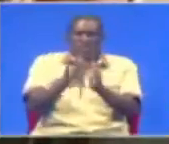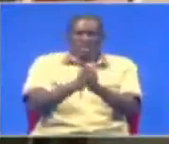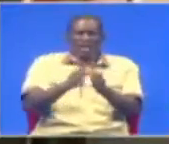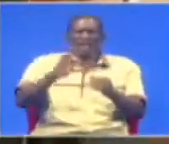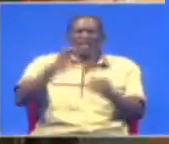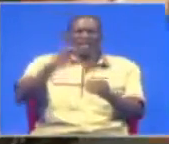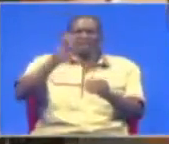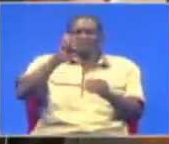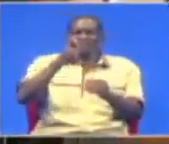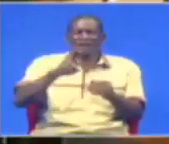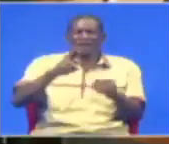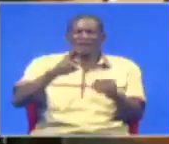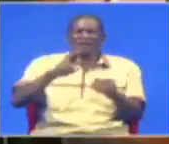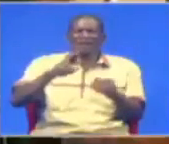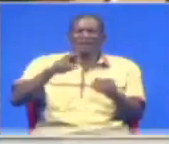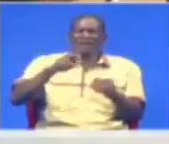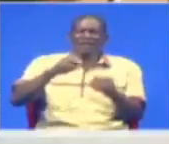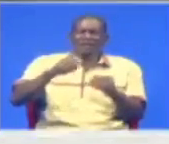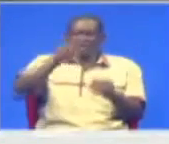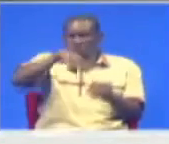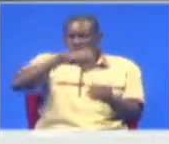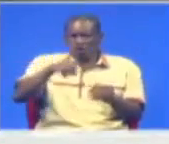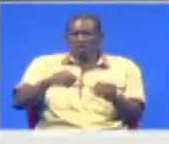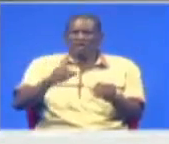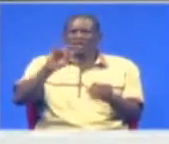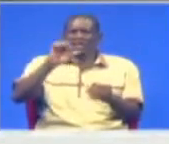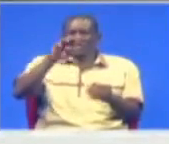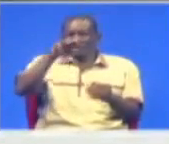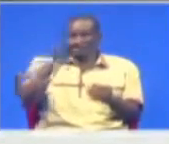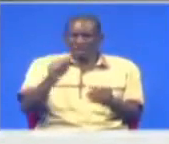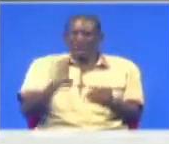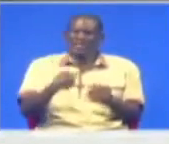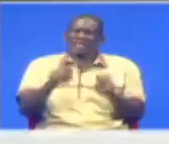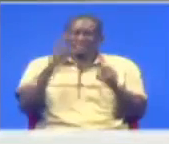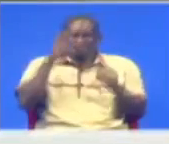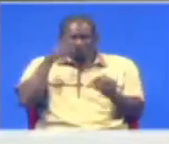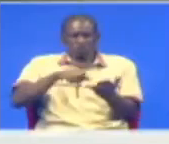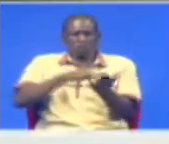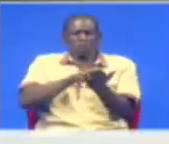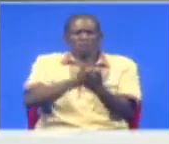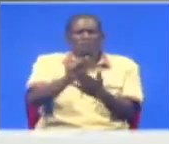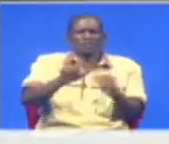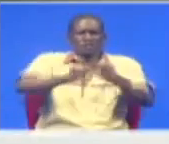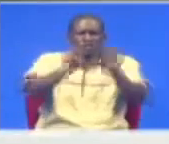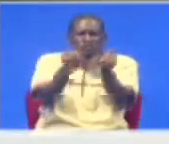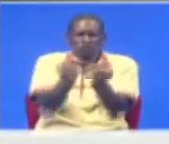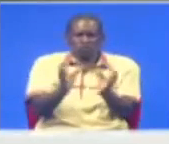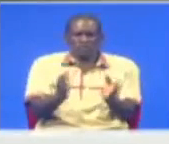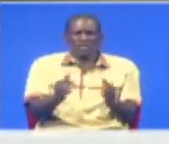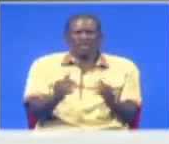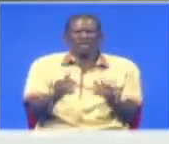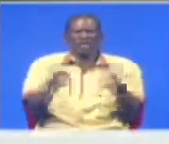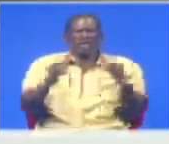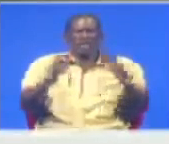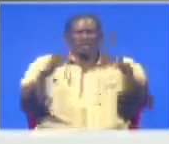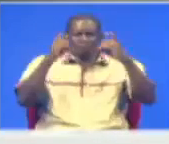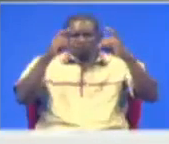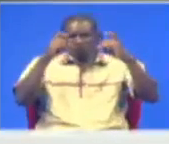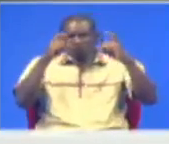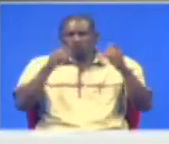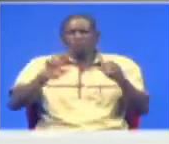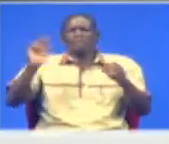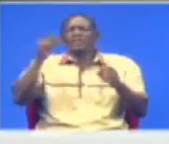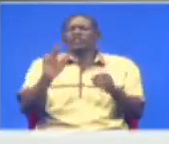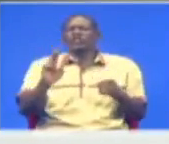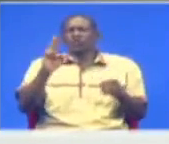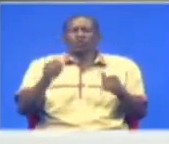Cybercrimes Act. Kiama is being accused of publishing on social media a poster of a photo of President Uhuru Kenyatta on